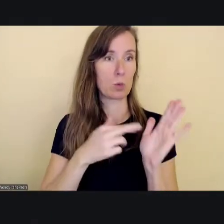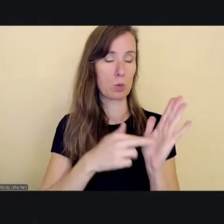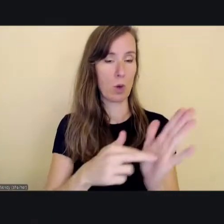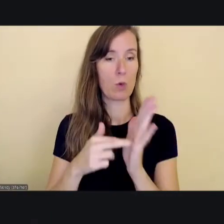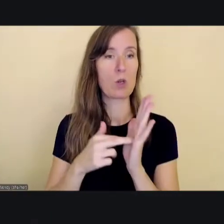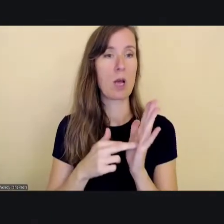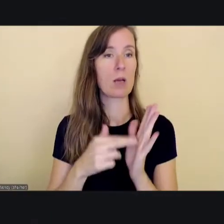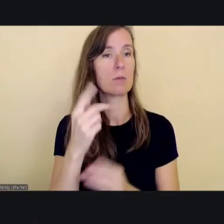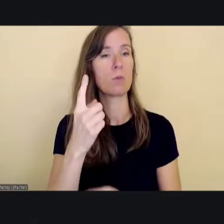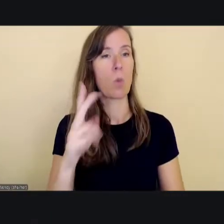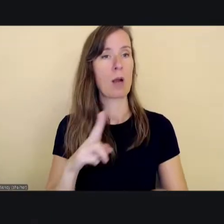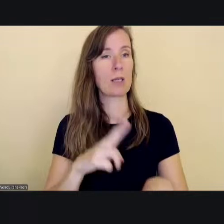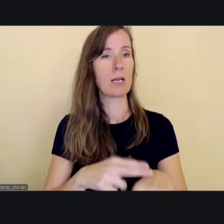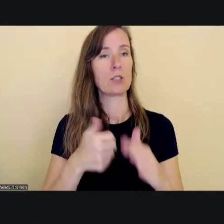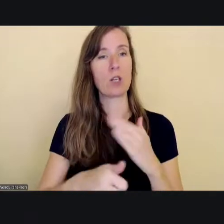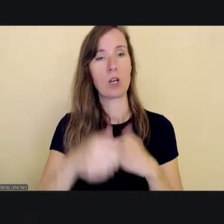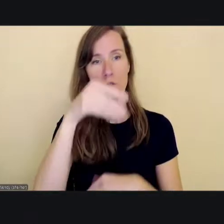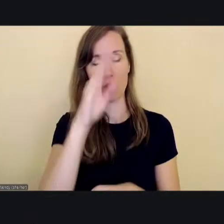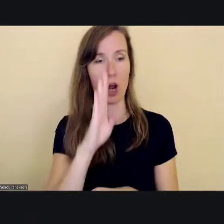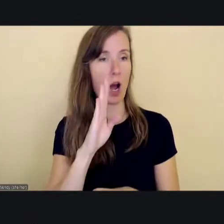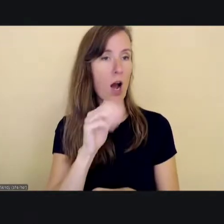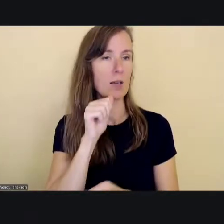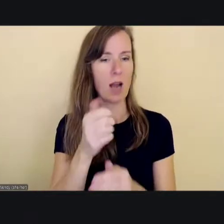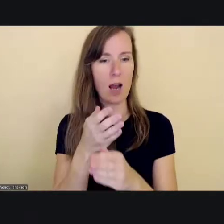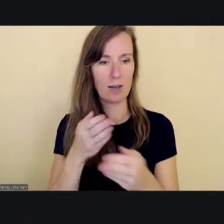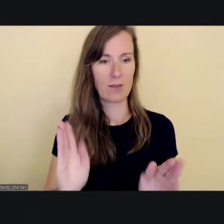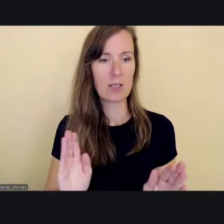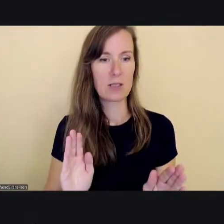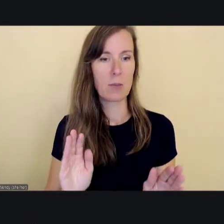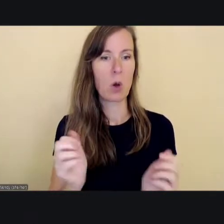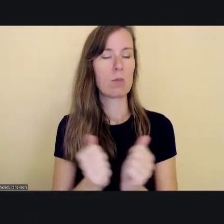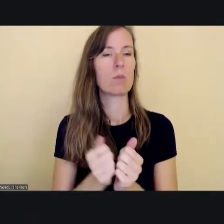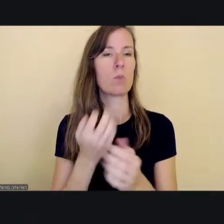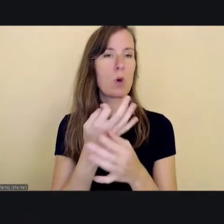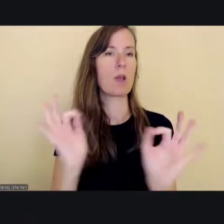God, indivisible, with liberty and justice for all.